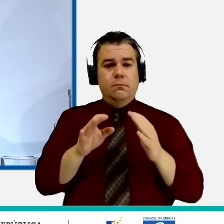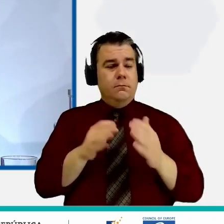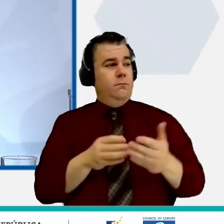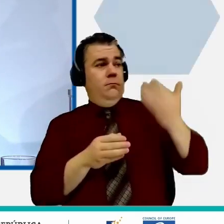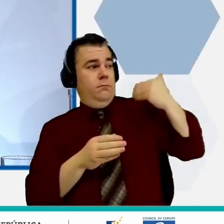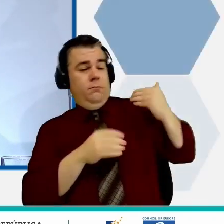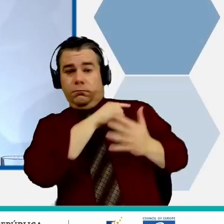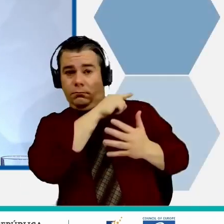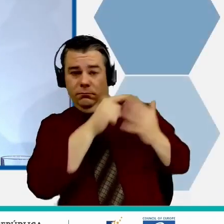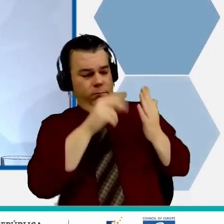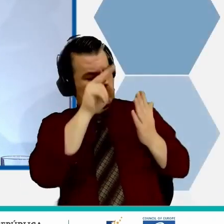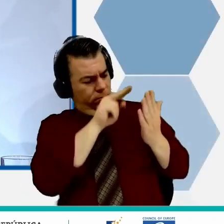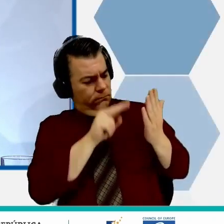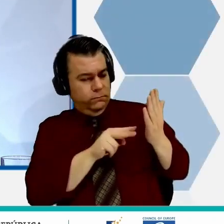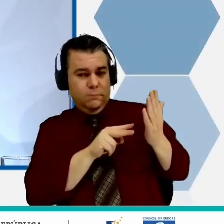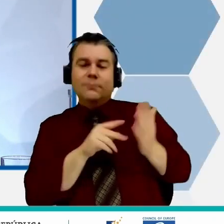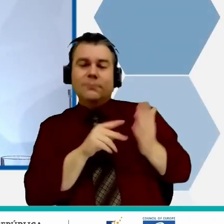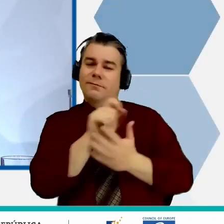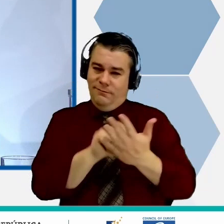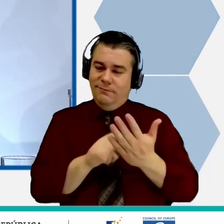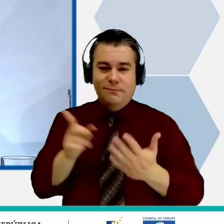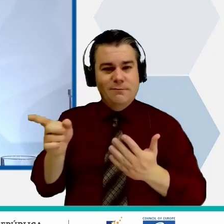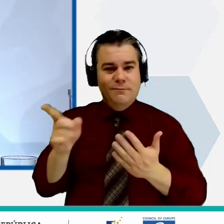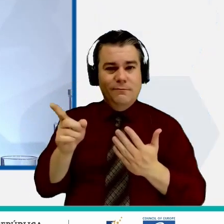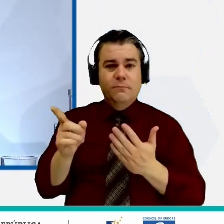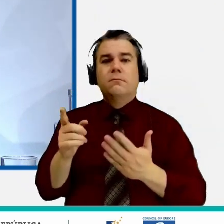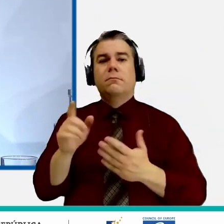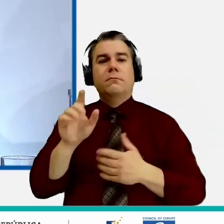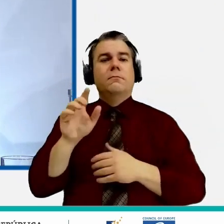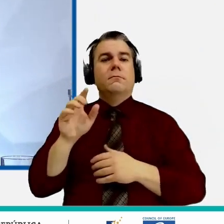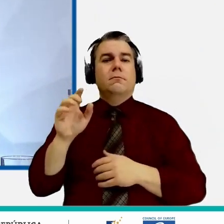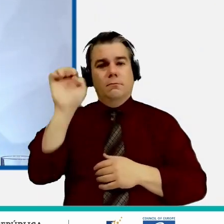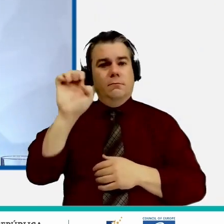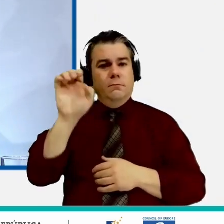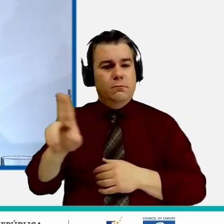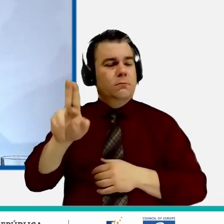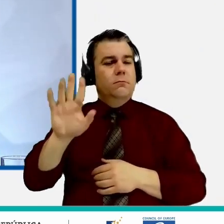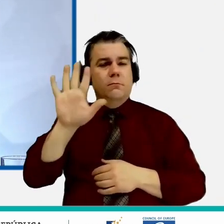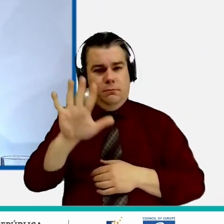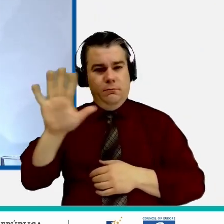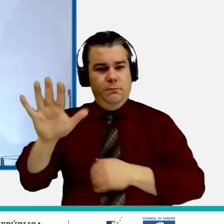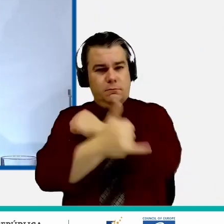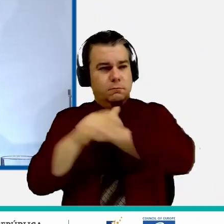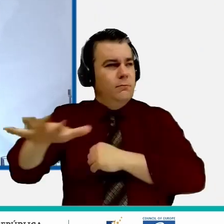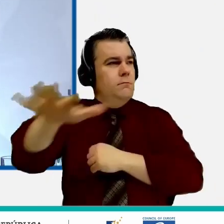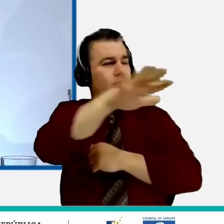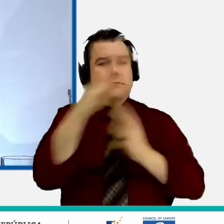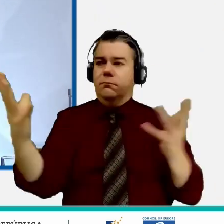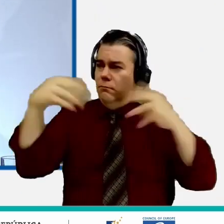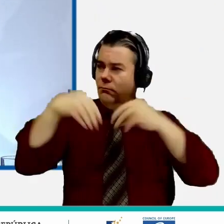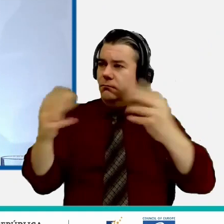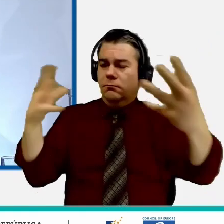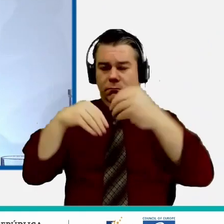he worked with all 55 member states and a number of stakeholders to first learn from the